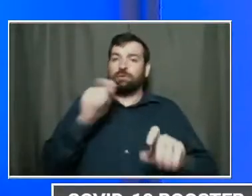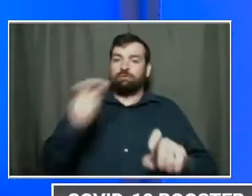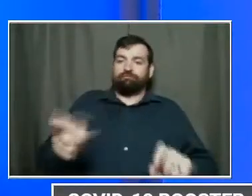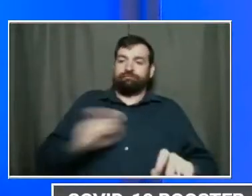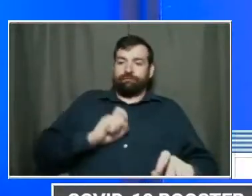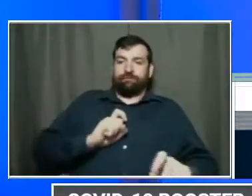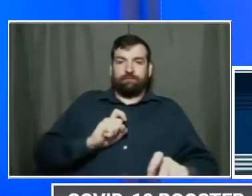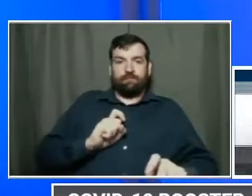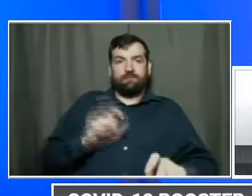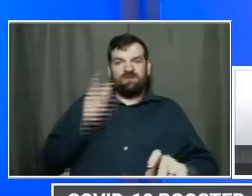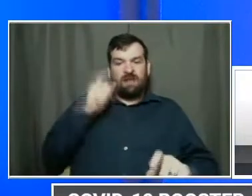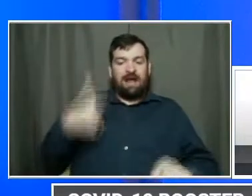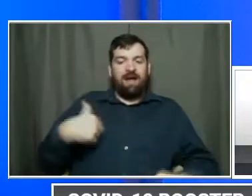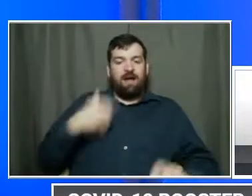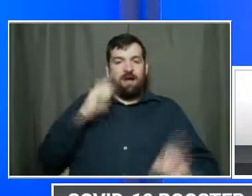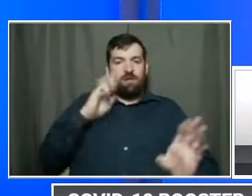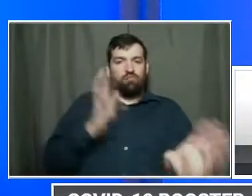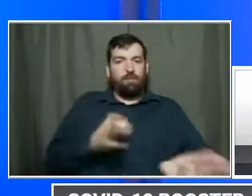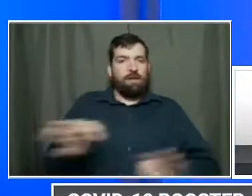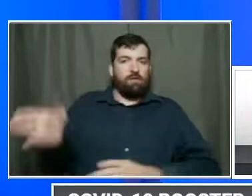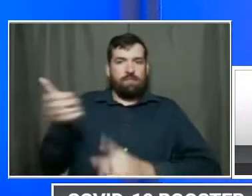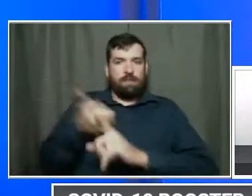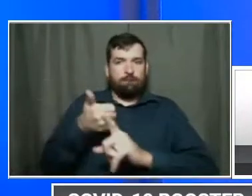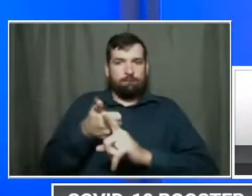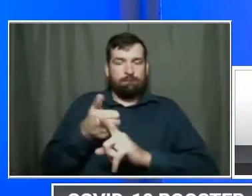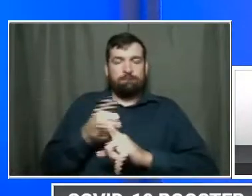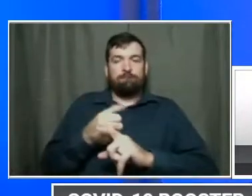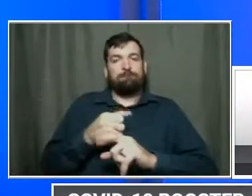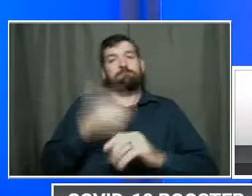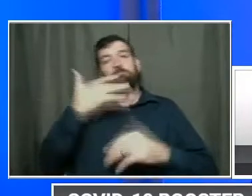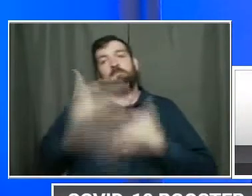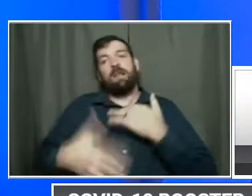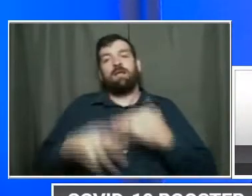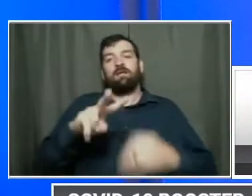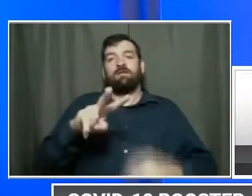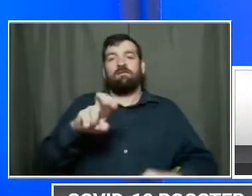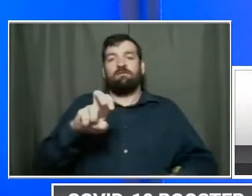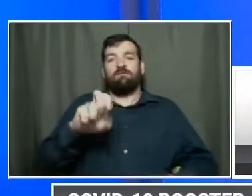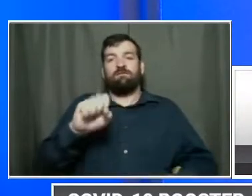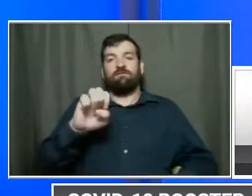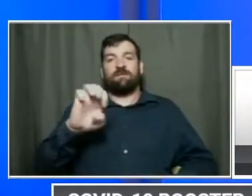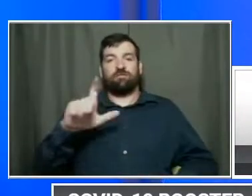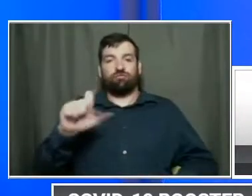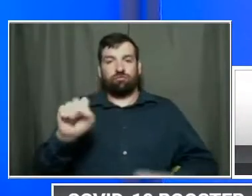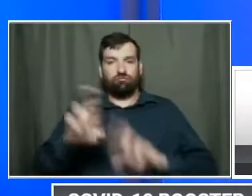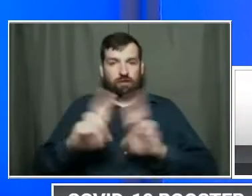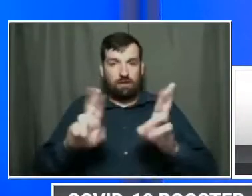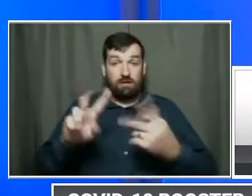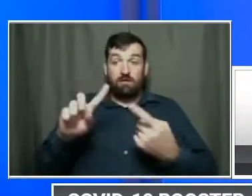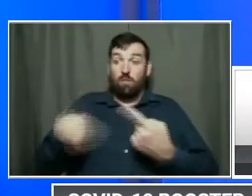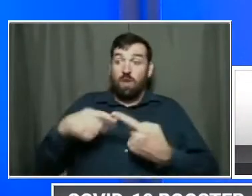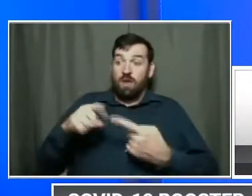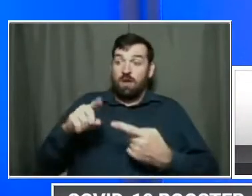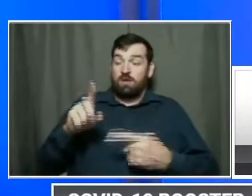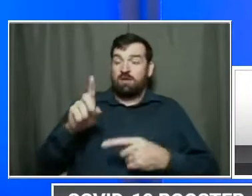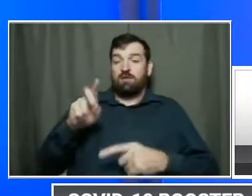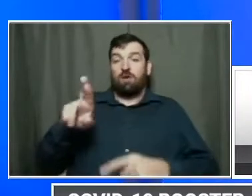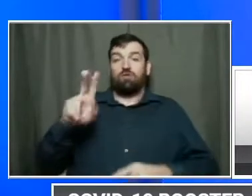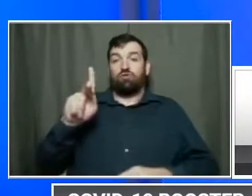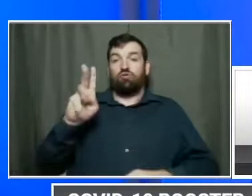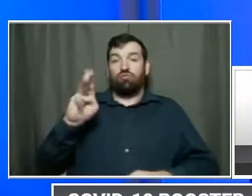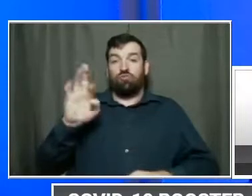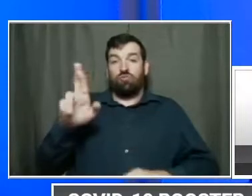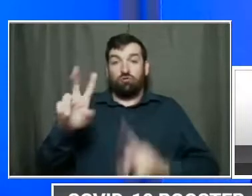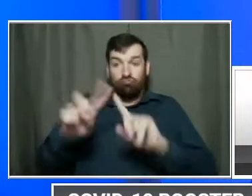recipient, get the blood vessels ready to go, and then once Dr. Coomer is ready to pull the kidney out, I'll go to the